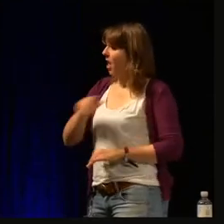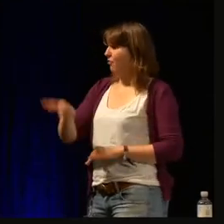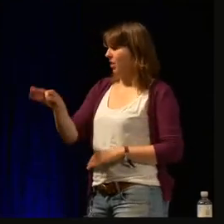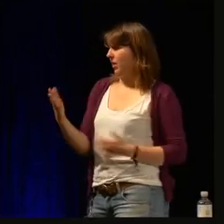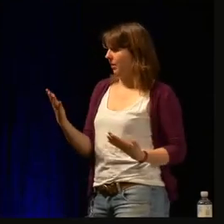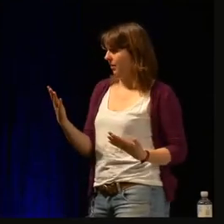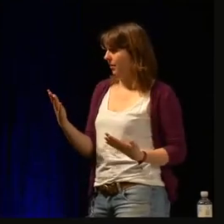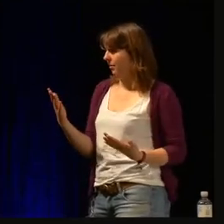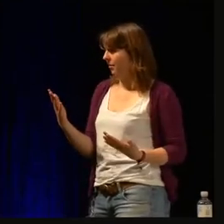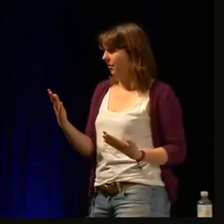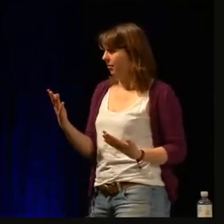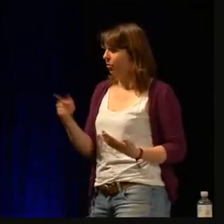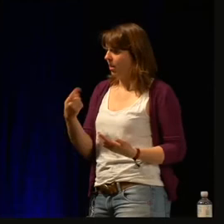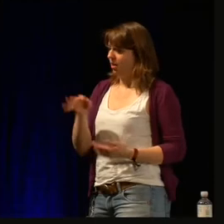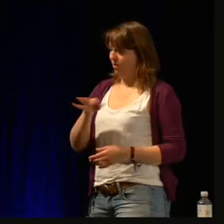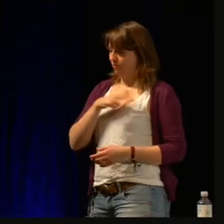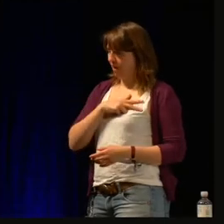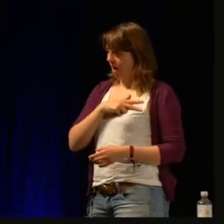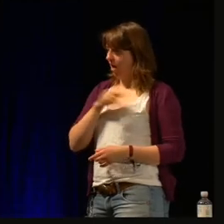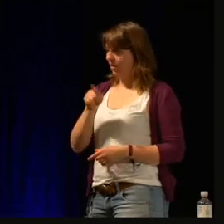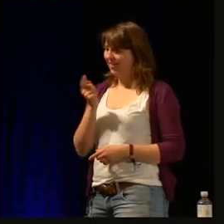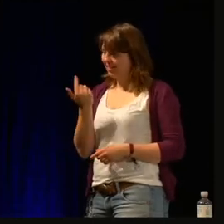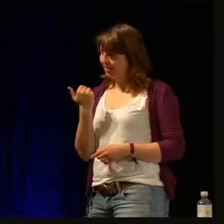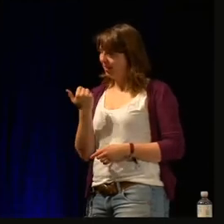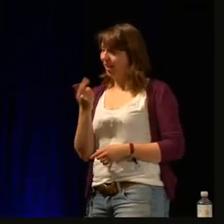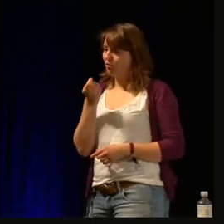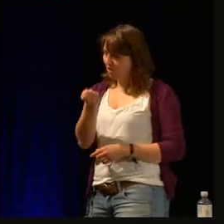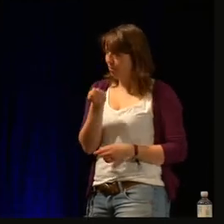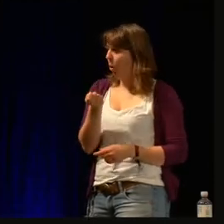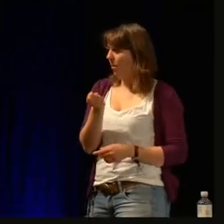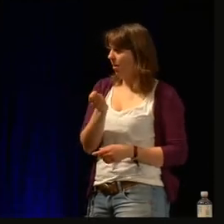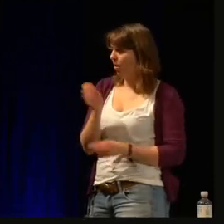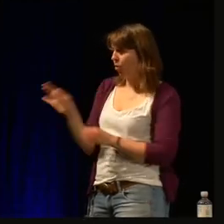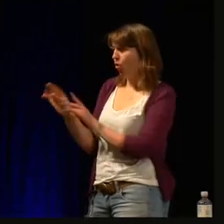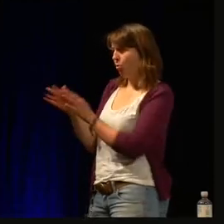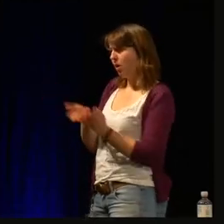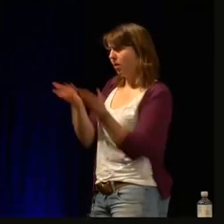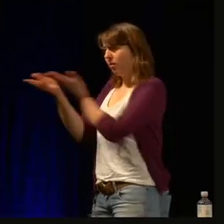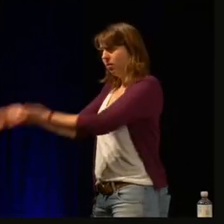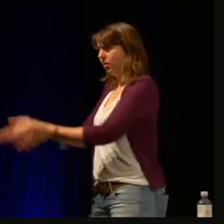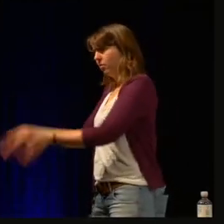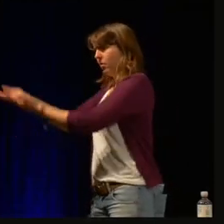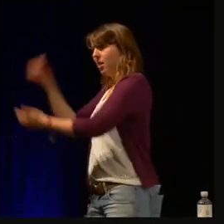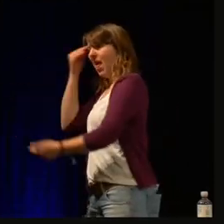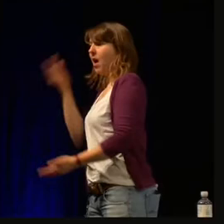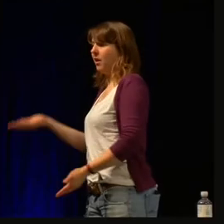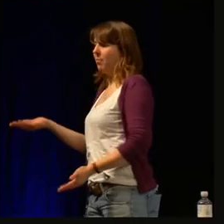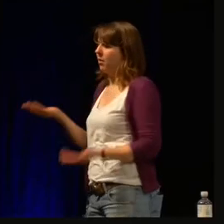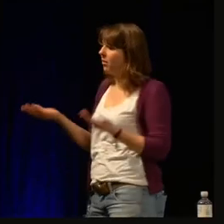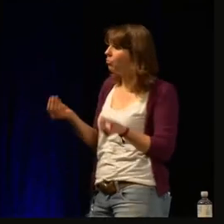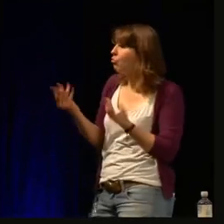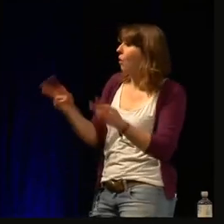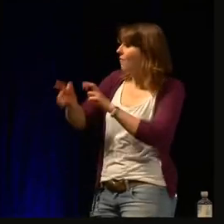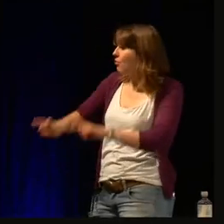The discussion connected to all of this is actually, how can we find truth? And how can we make a computer